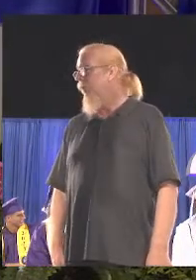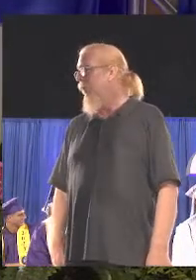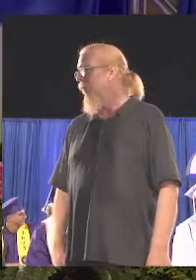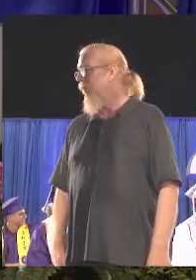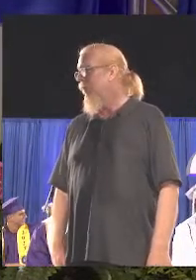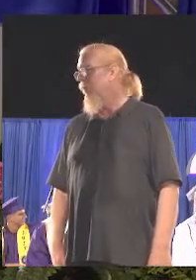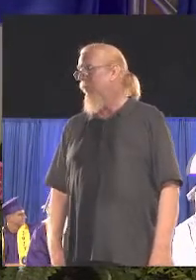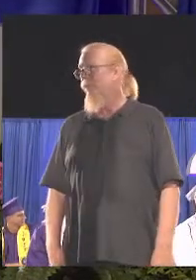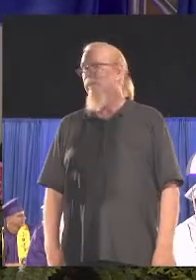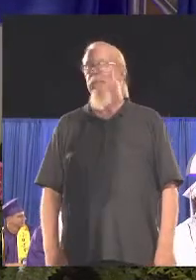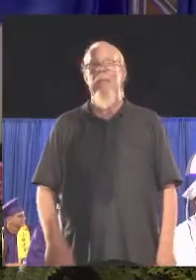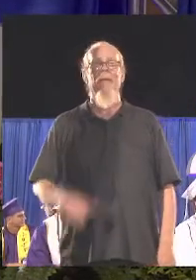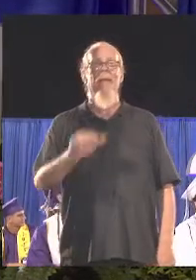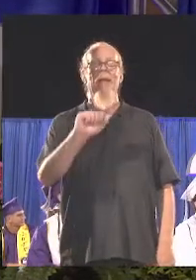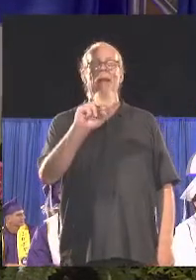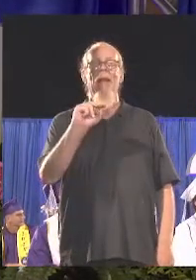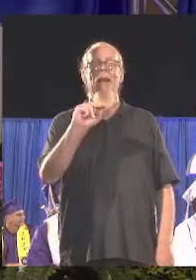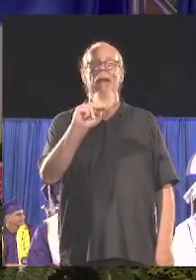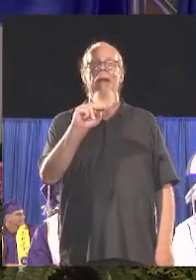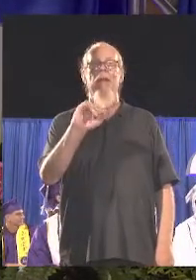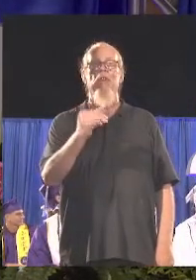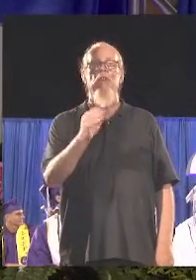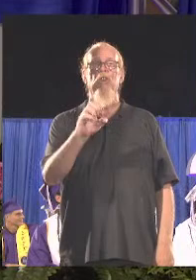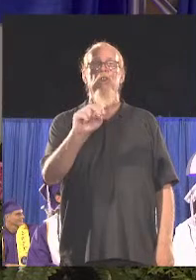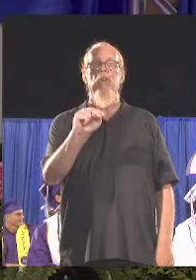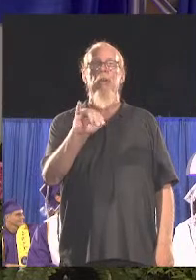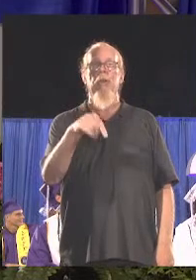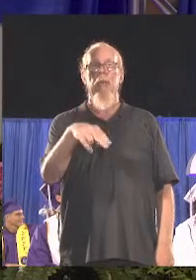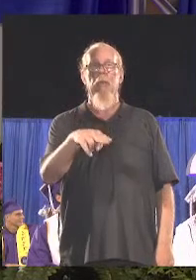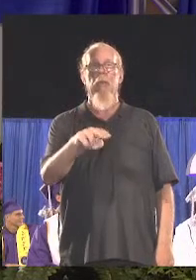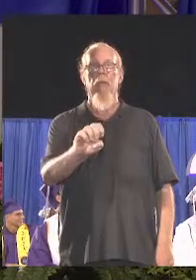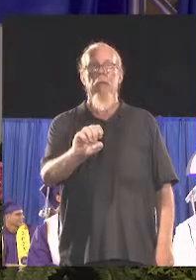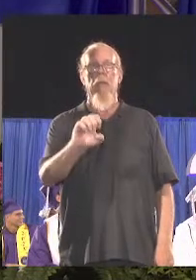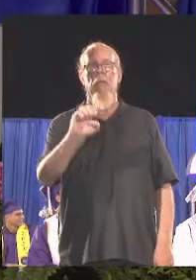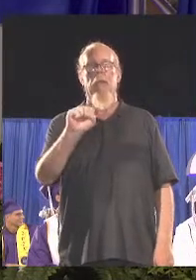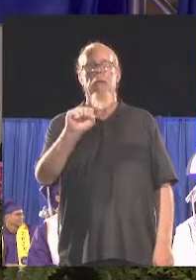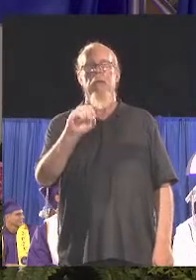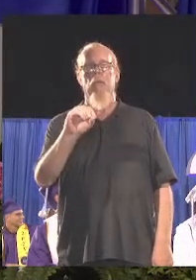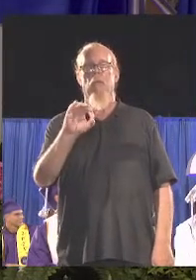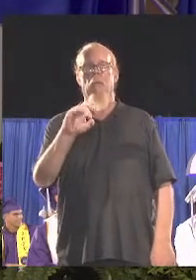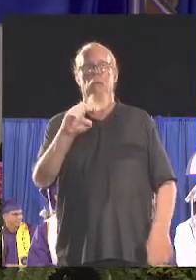And Janique L. Granado, San Antonio College.